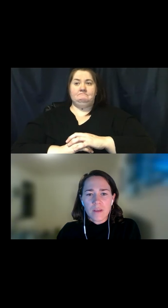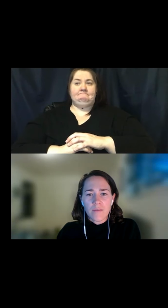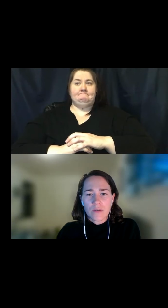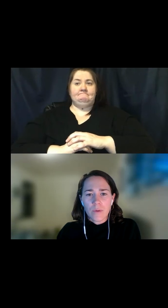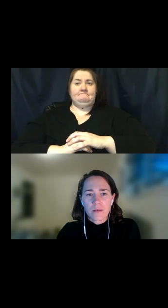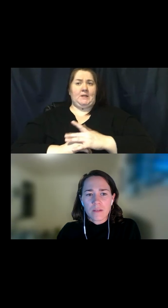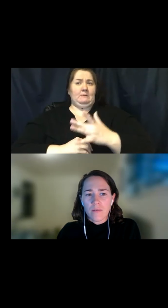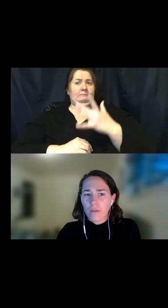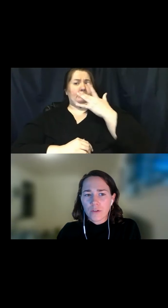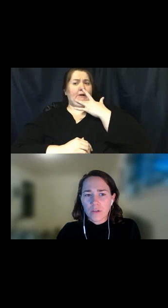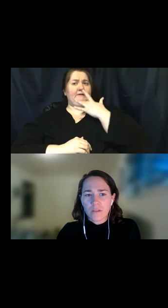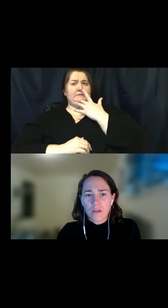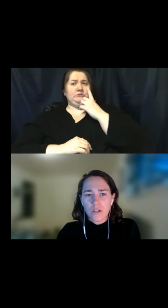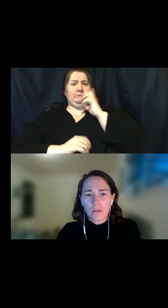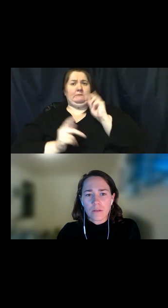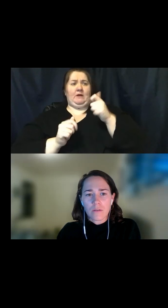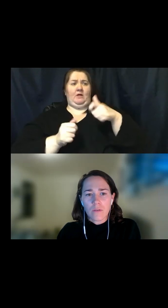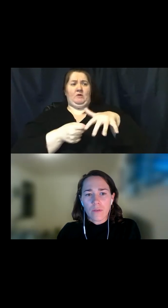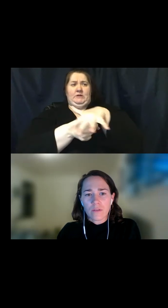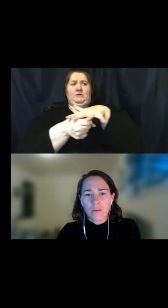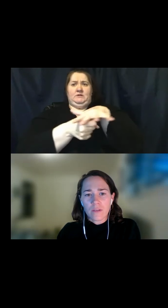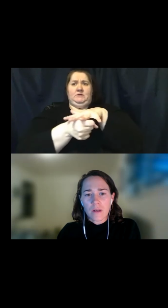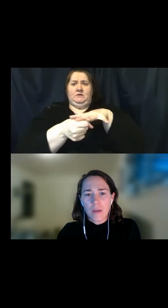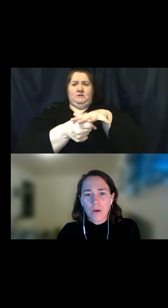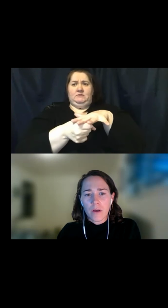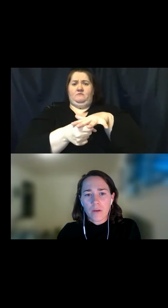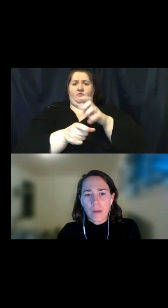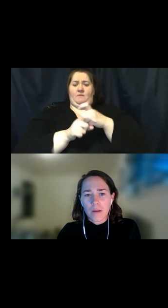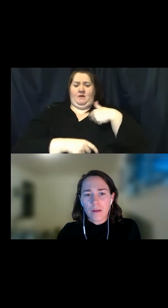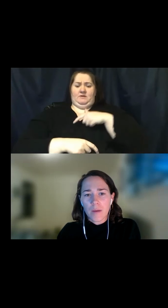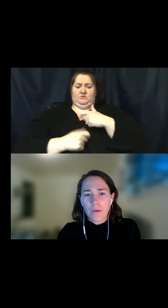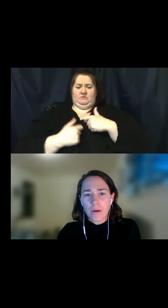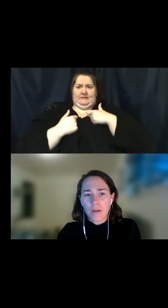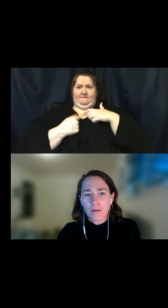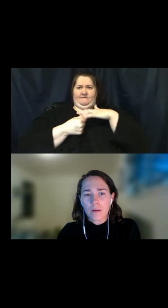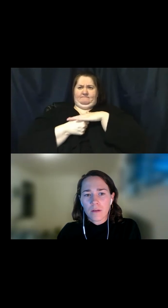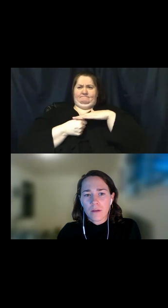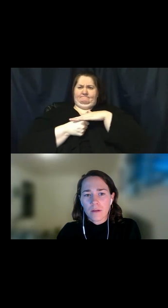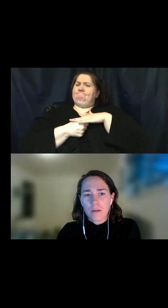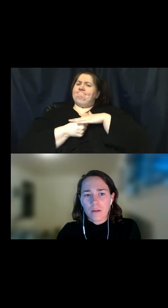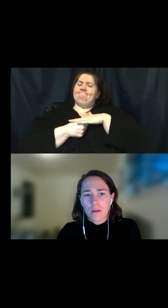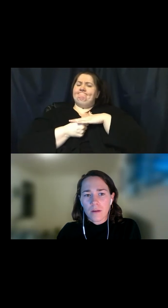Preference given to residents of other jurisdictions over those of us in the neighborhood.